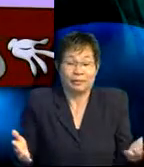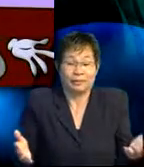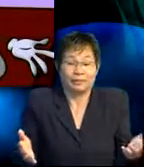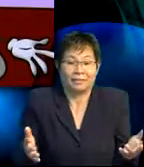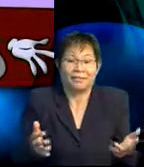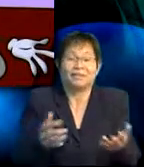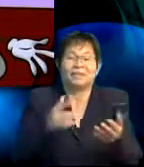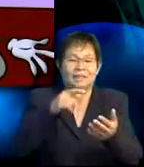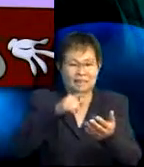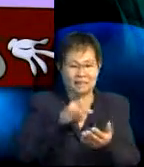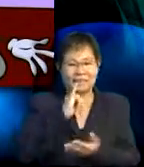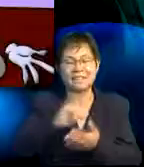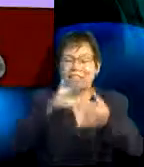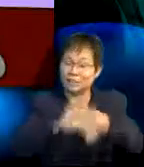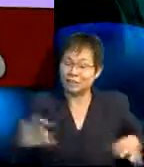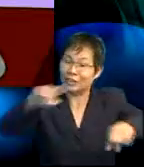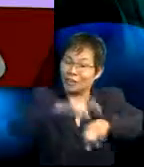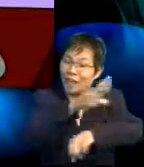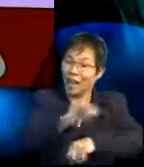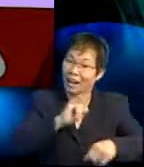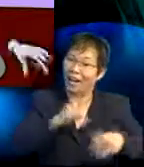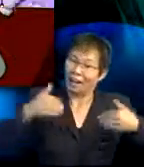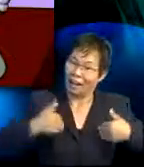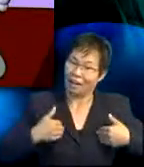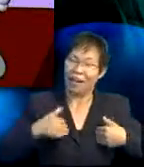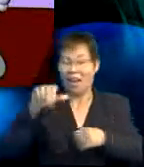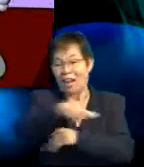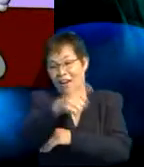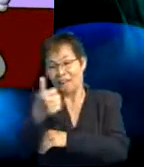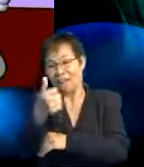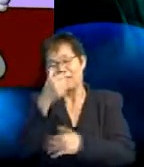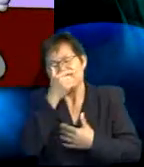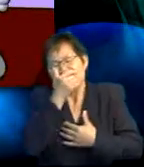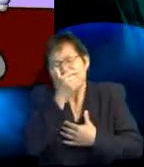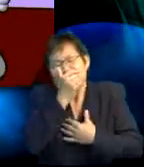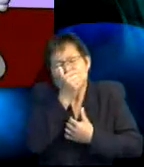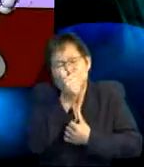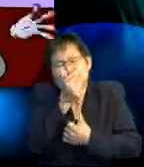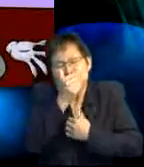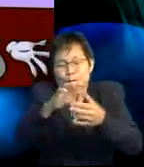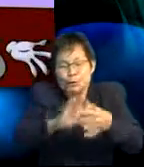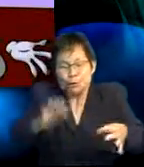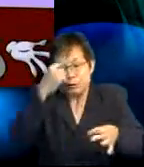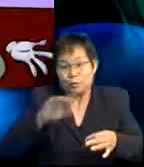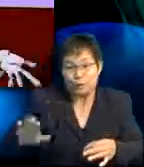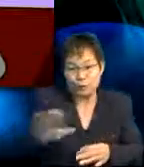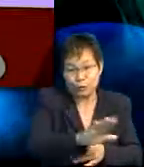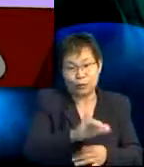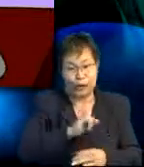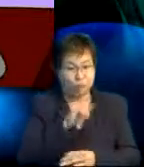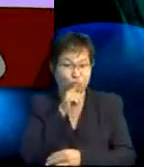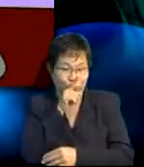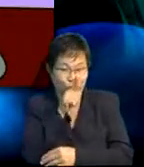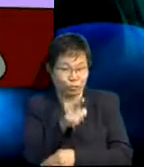Well, it's story time, and I have another interesting story for you.